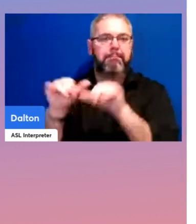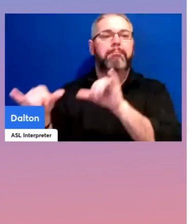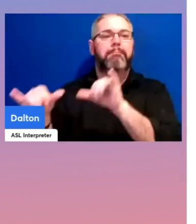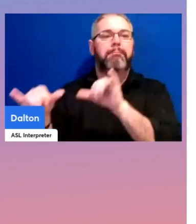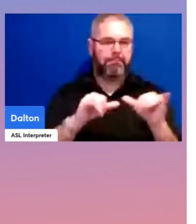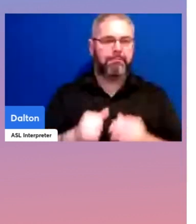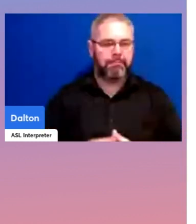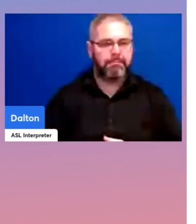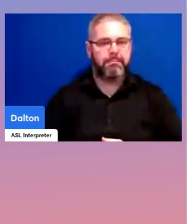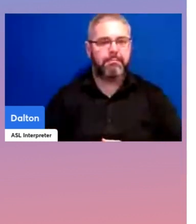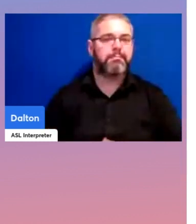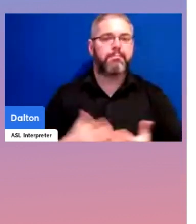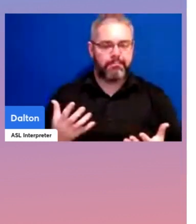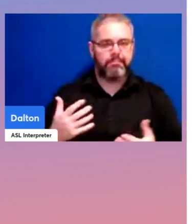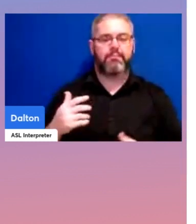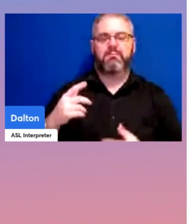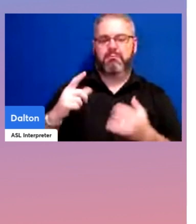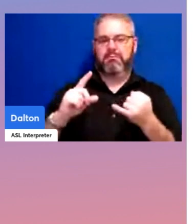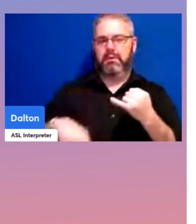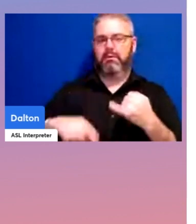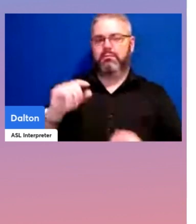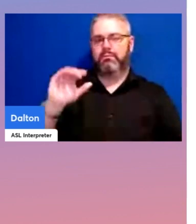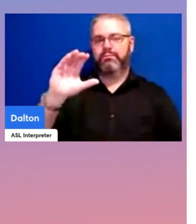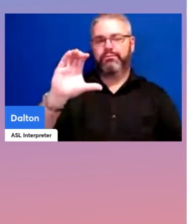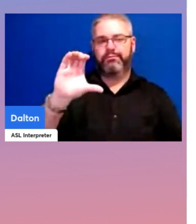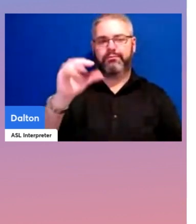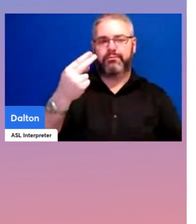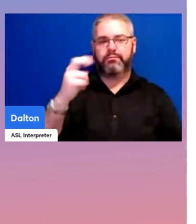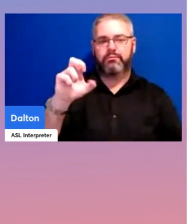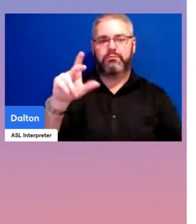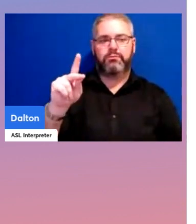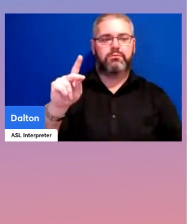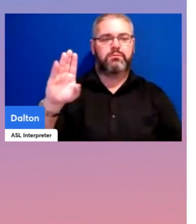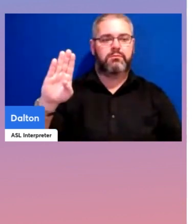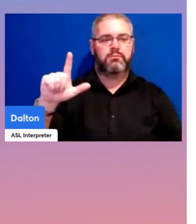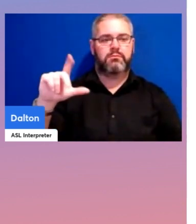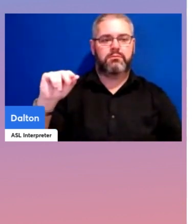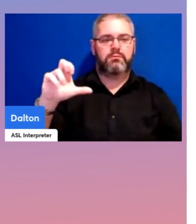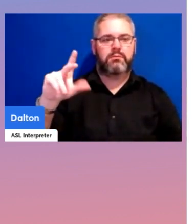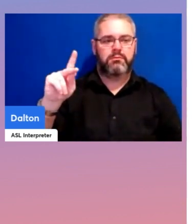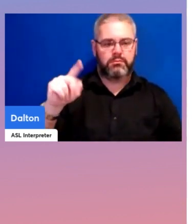Finally, we have check blocks. So check blocks allows us to make assertions